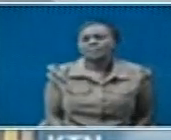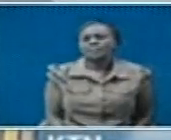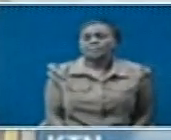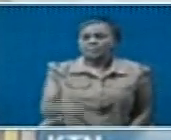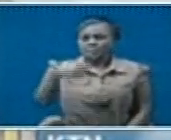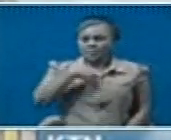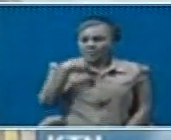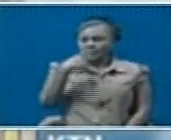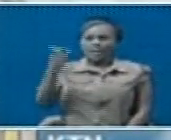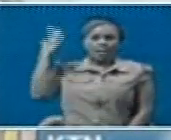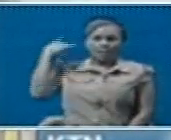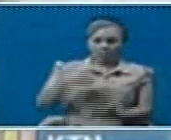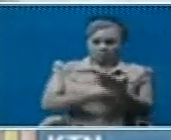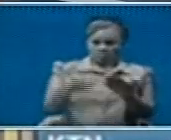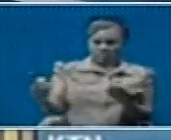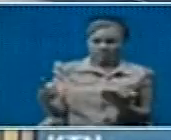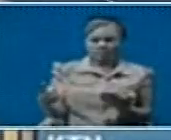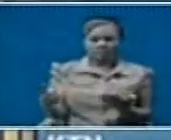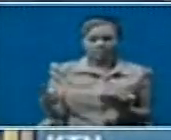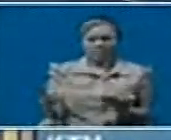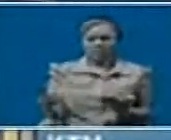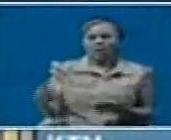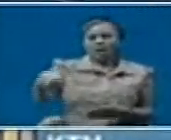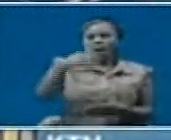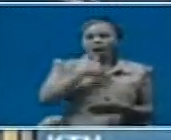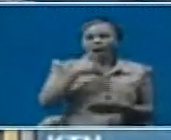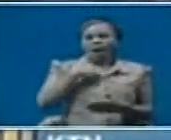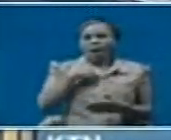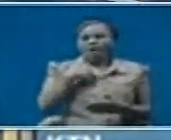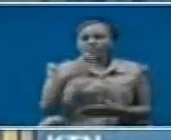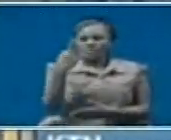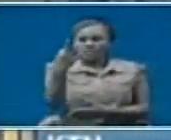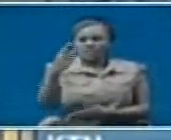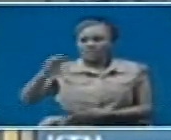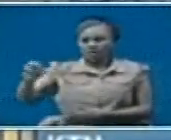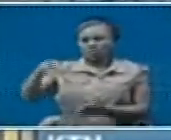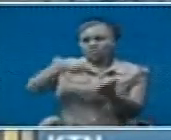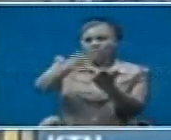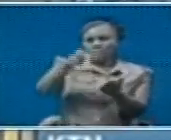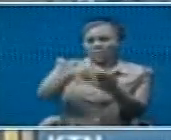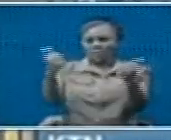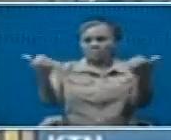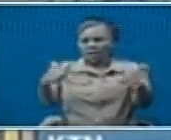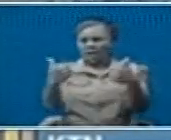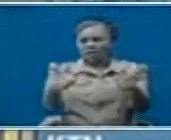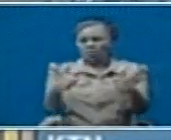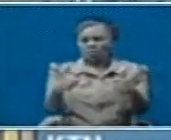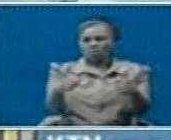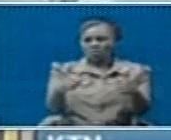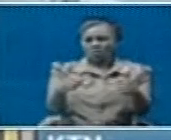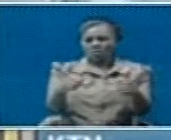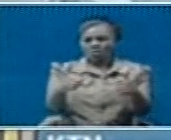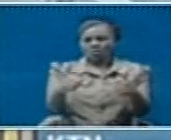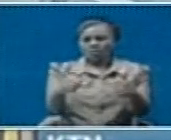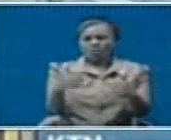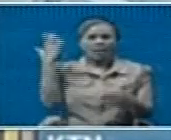as I said last week, we heard about three counties which have not paid their salaries by around Wednesday